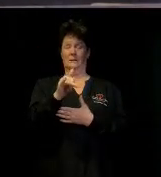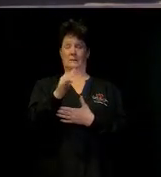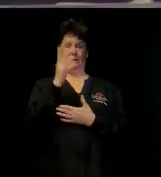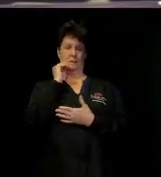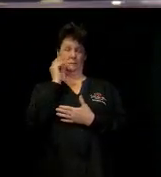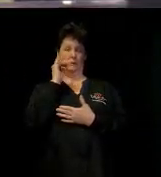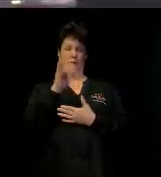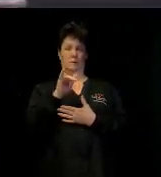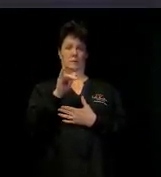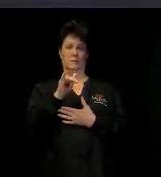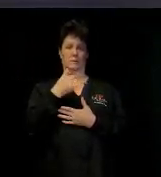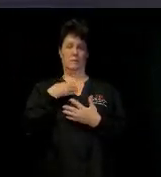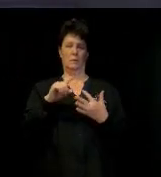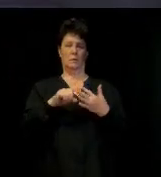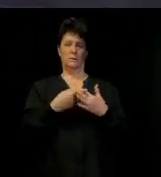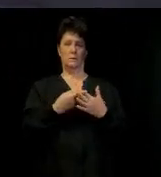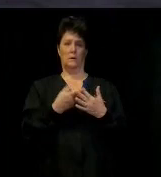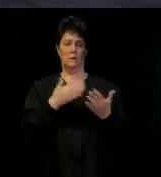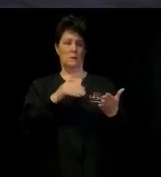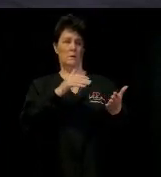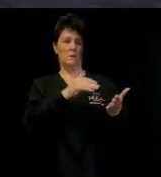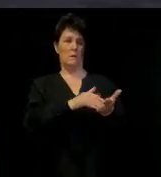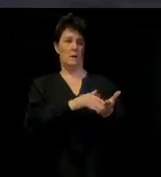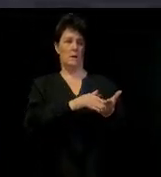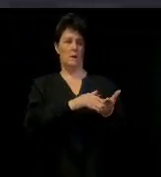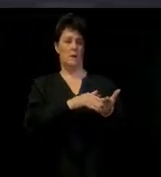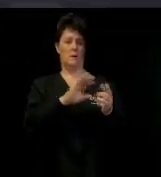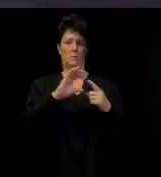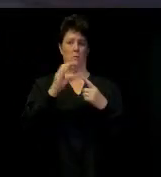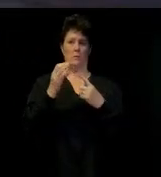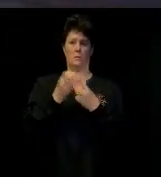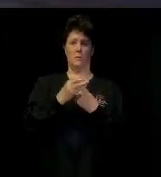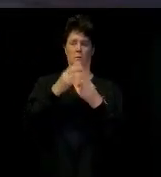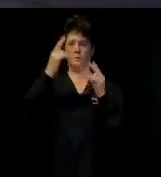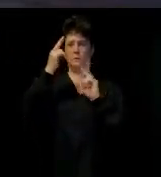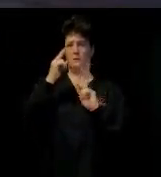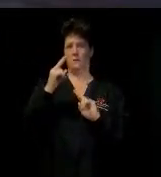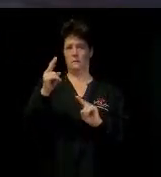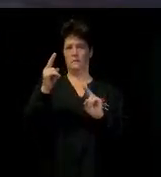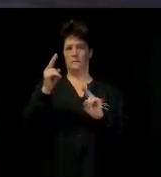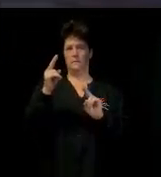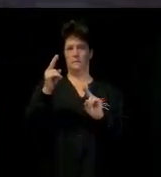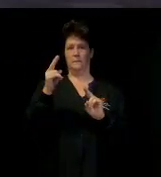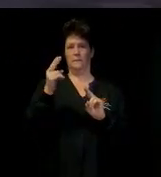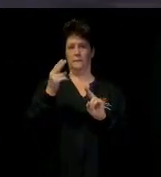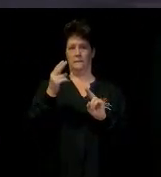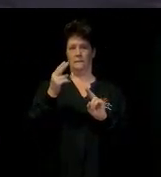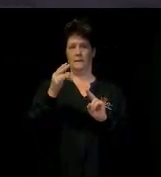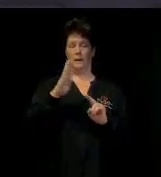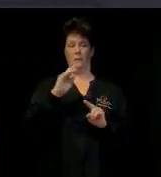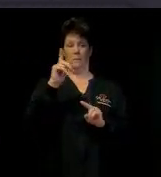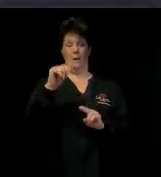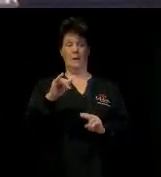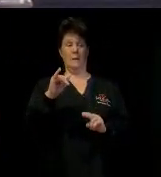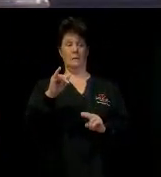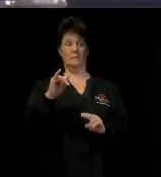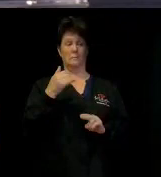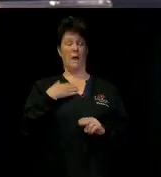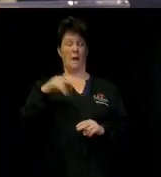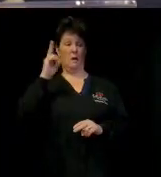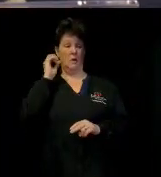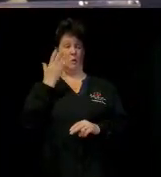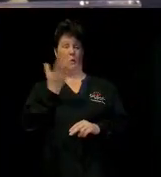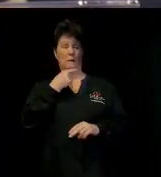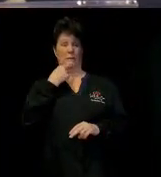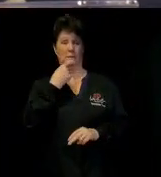see, when we start to get back to a culture of honor, which is a whole other topic for another time, I'll be able to hear what he has to say because I'll honor the spirit that's in